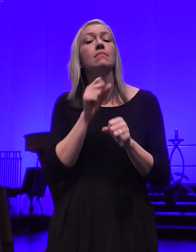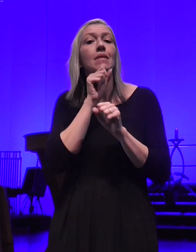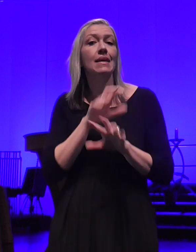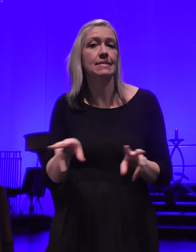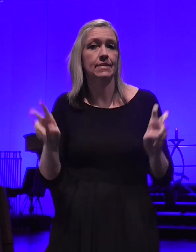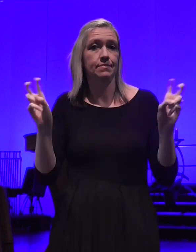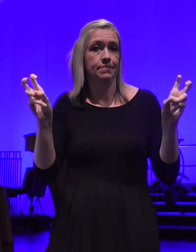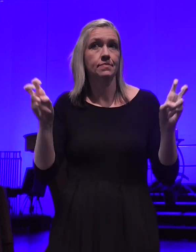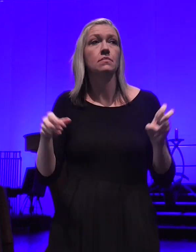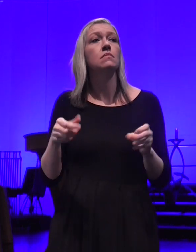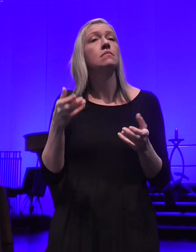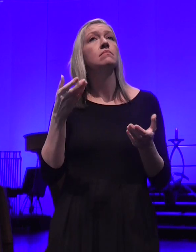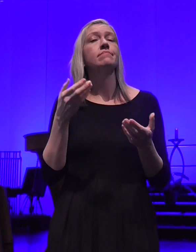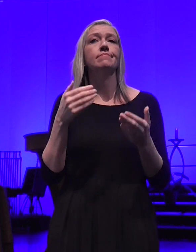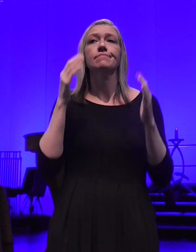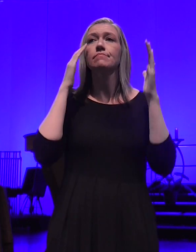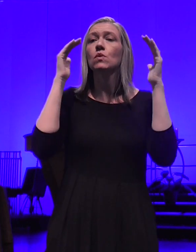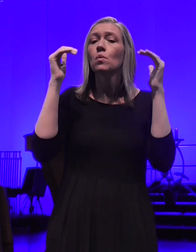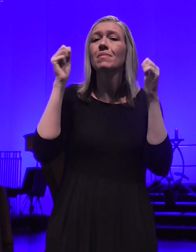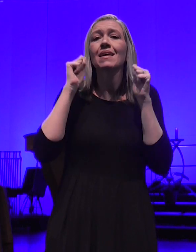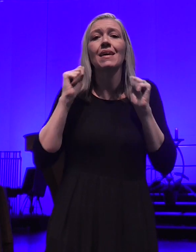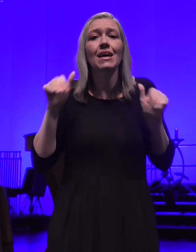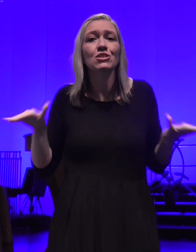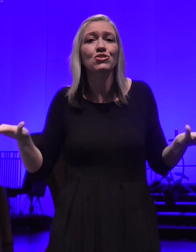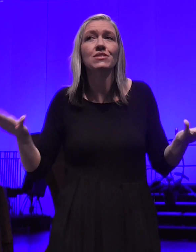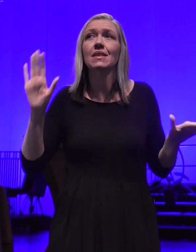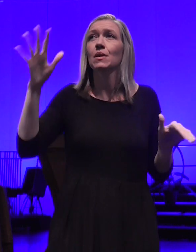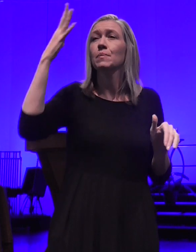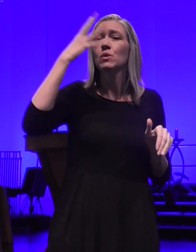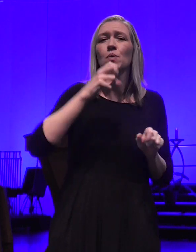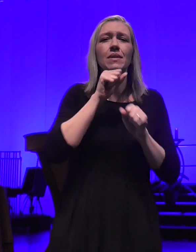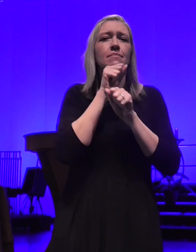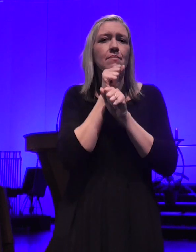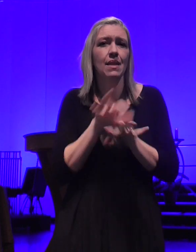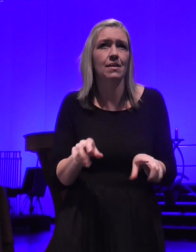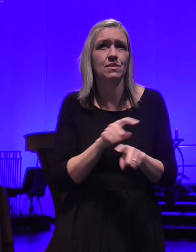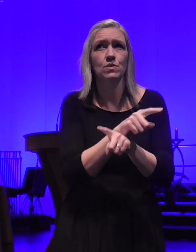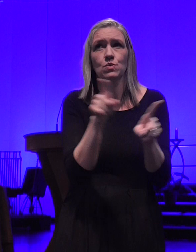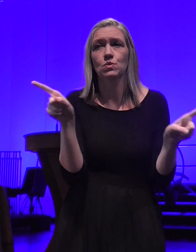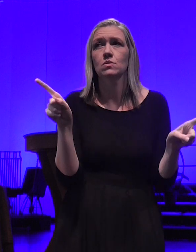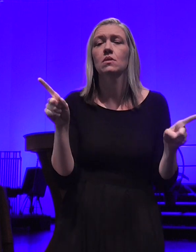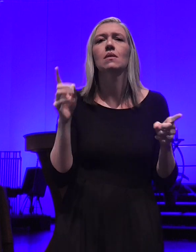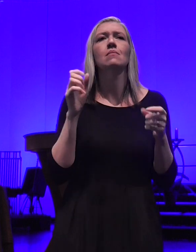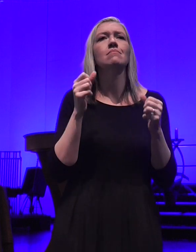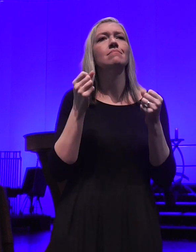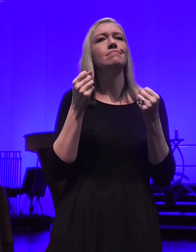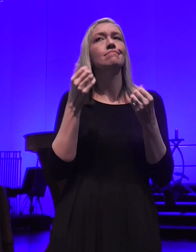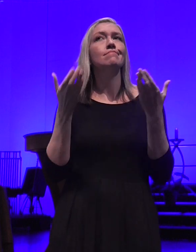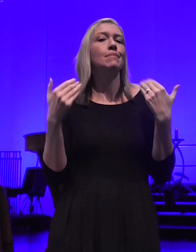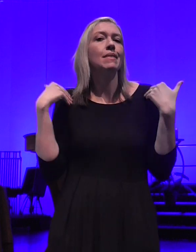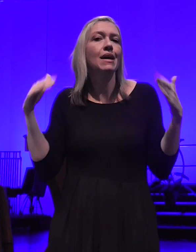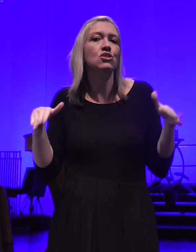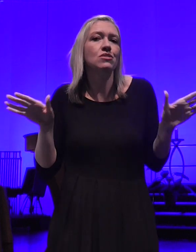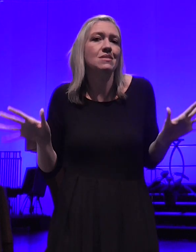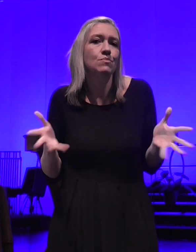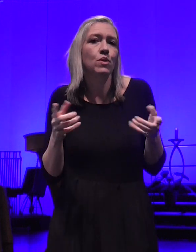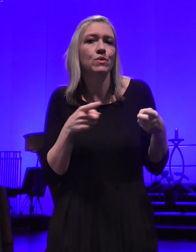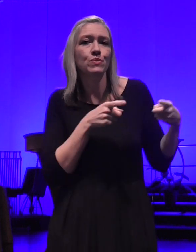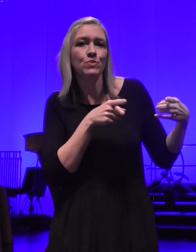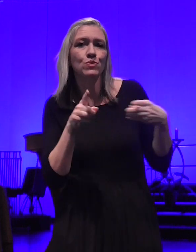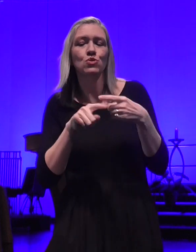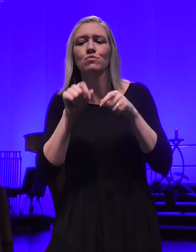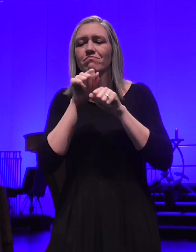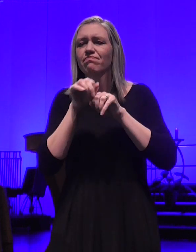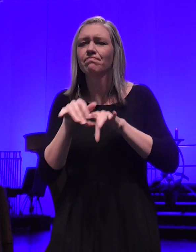May the angels in their beauty bless you. May they turn toward you the streams of blessing. May the angel